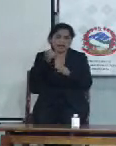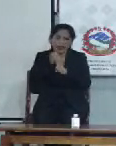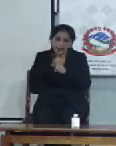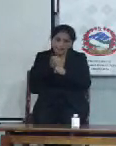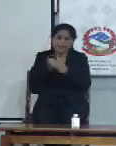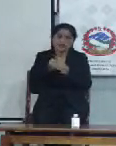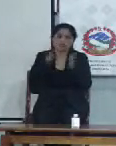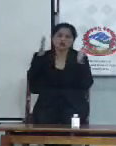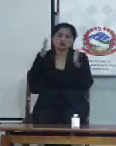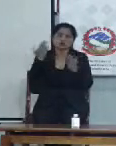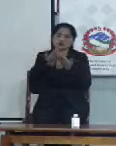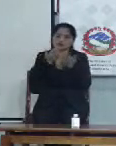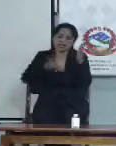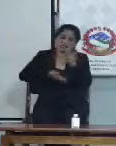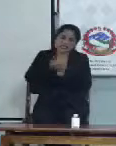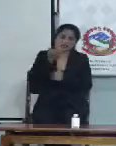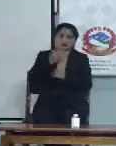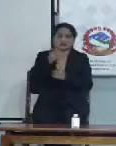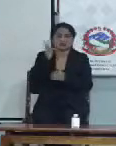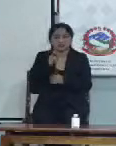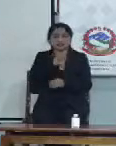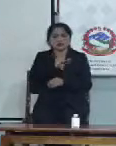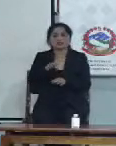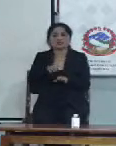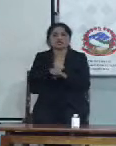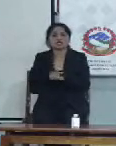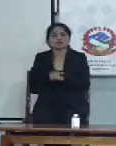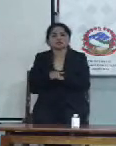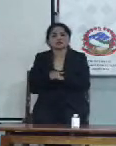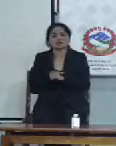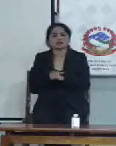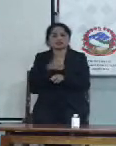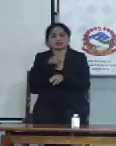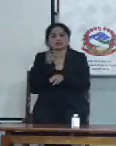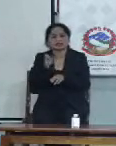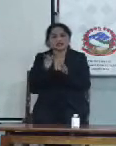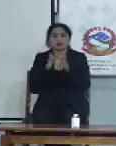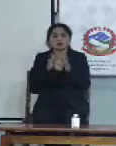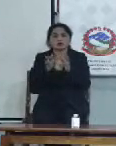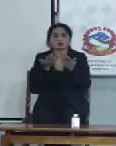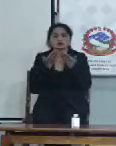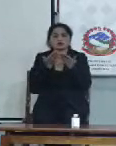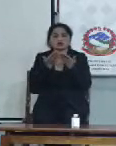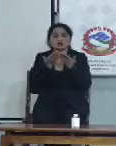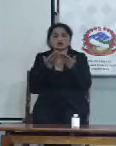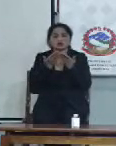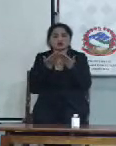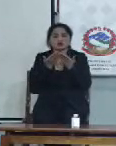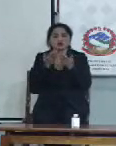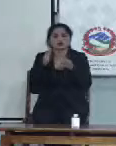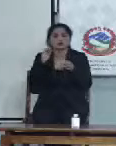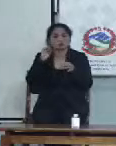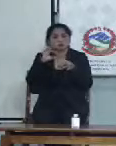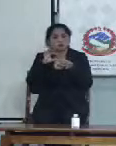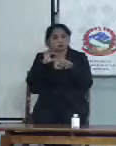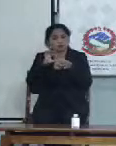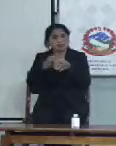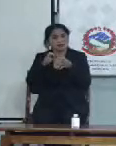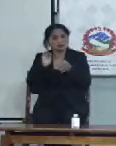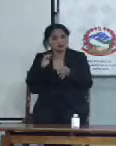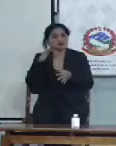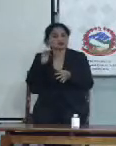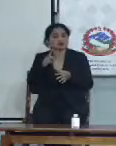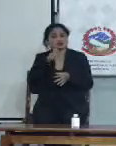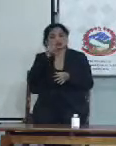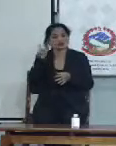those students whether virtual education is possible or not, this is the question. Thank you for the questions.